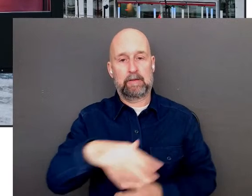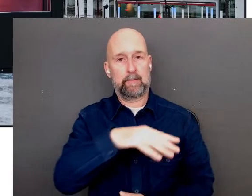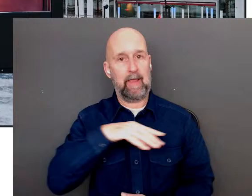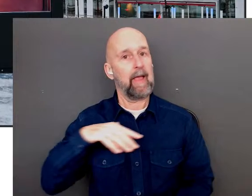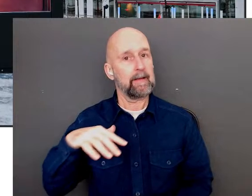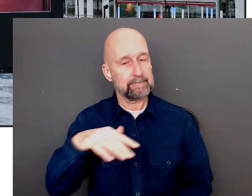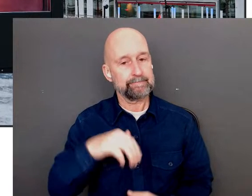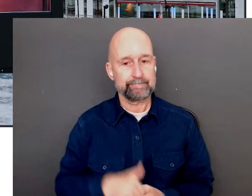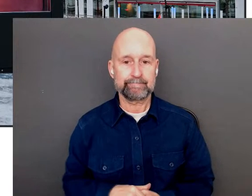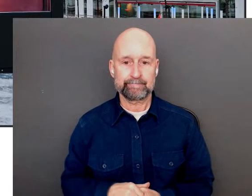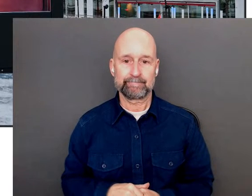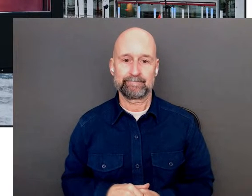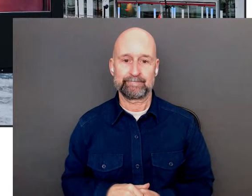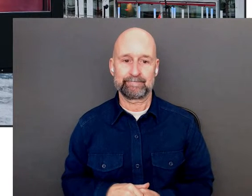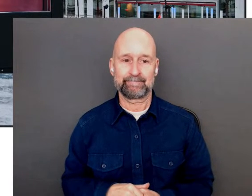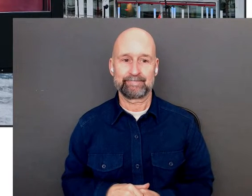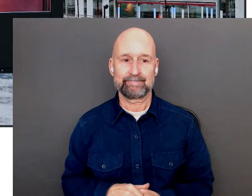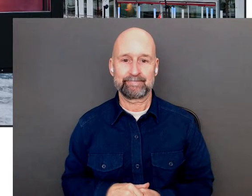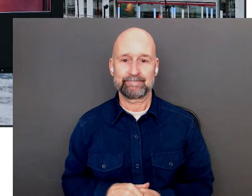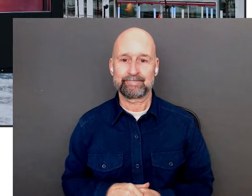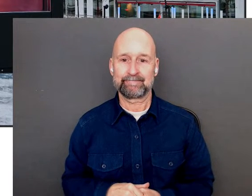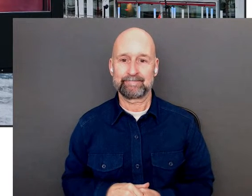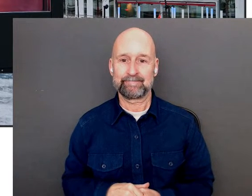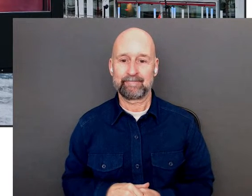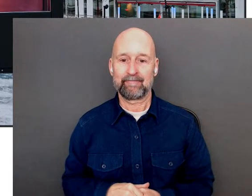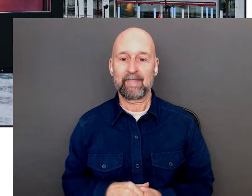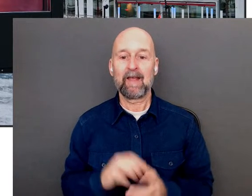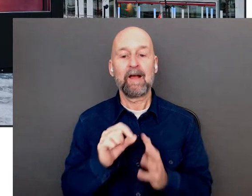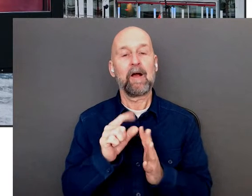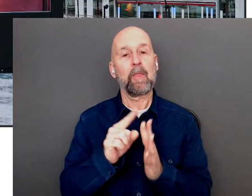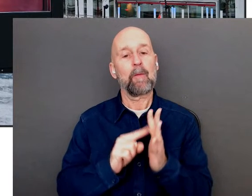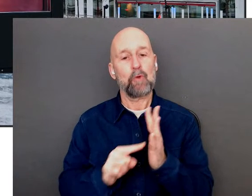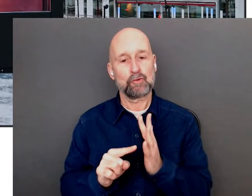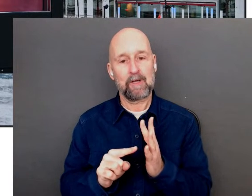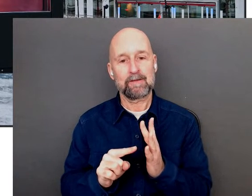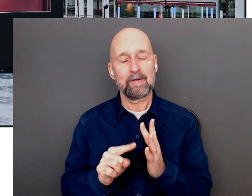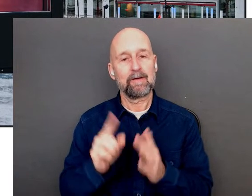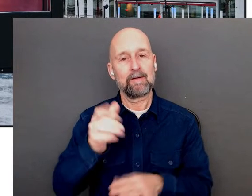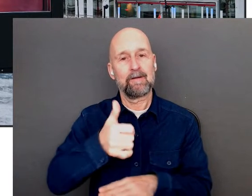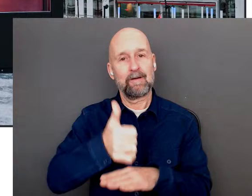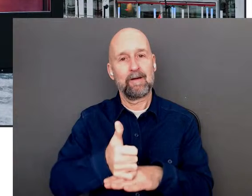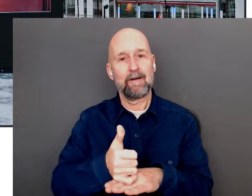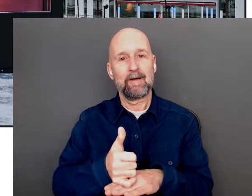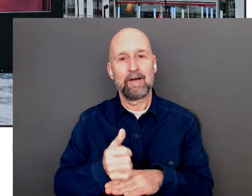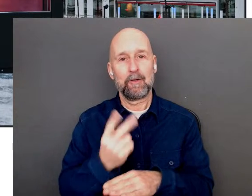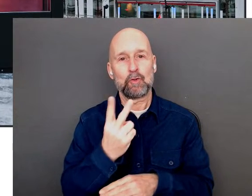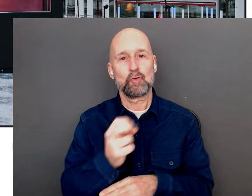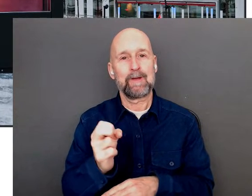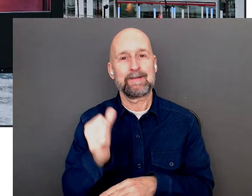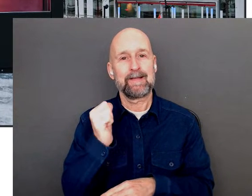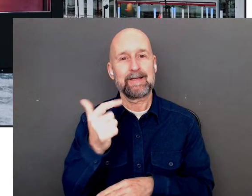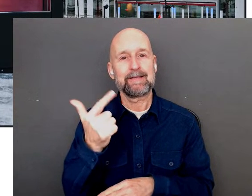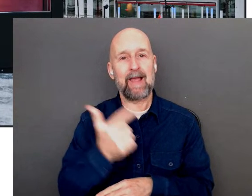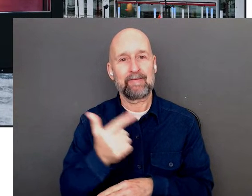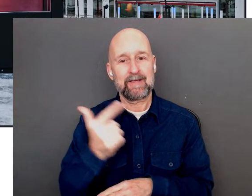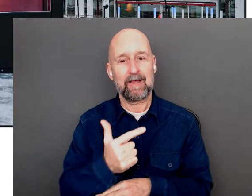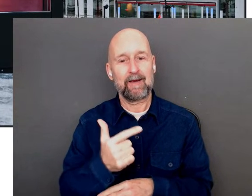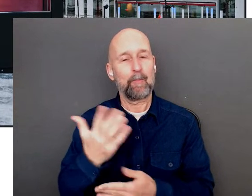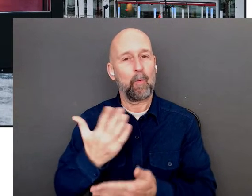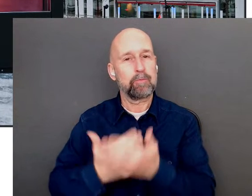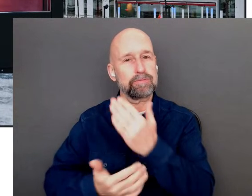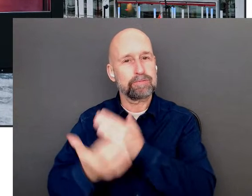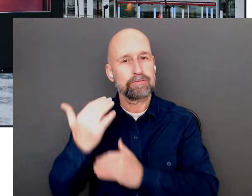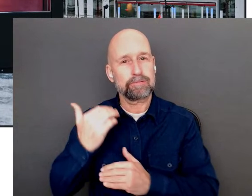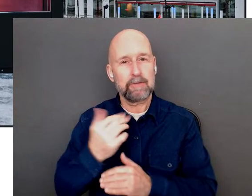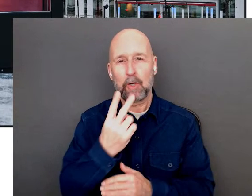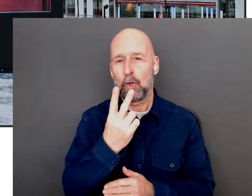so it's a project, well, we started in 2017, but Joe and I, it goes back to, I'd say 2014,